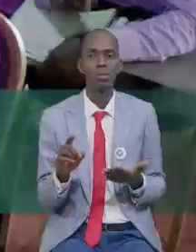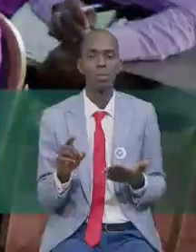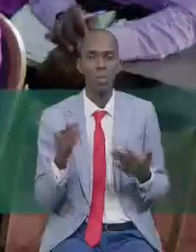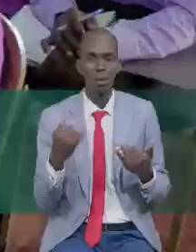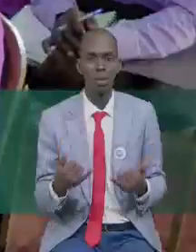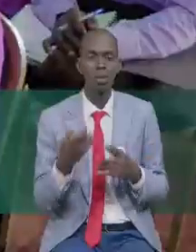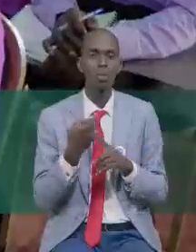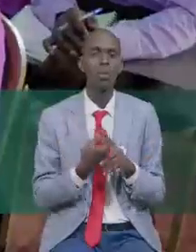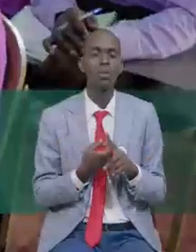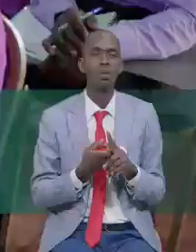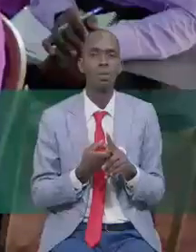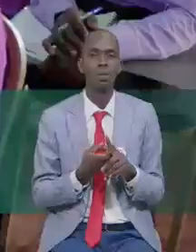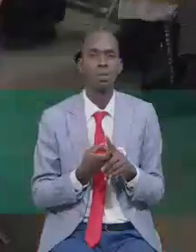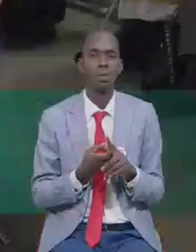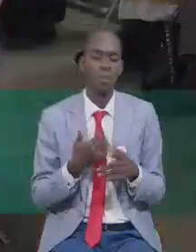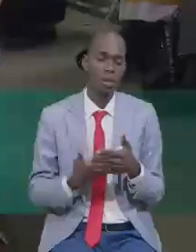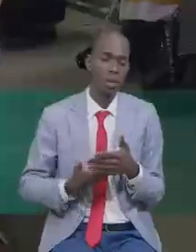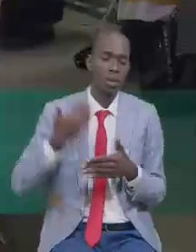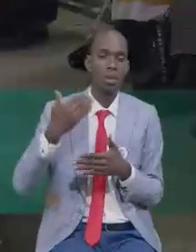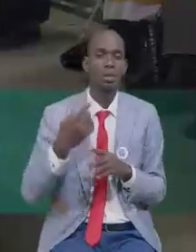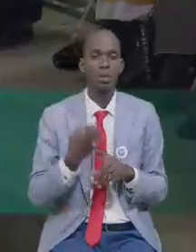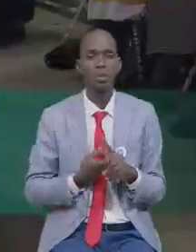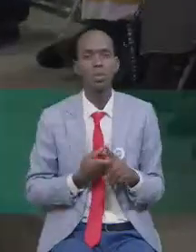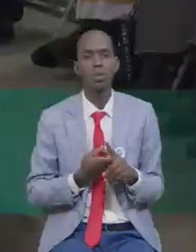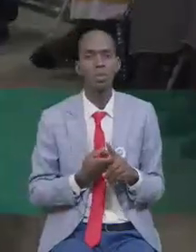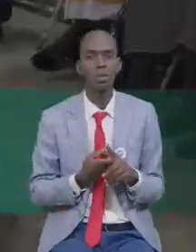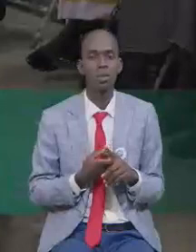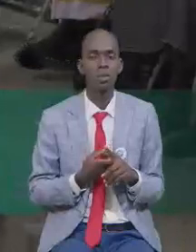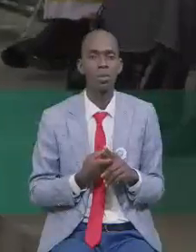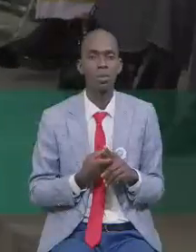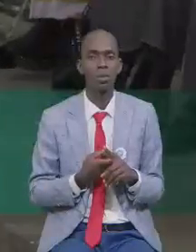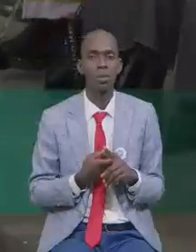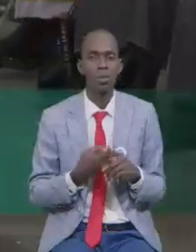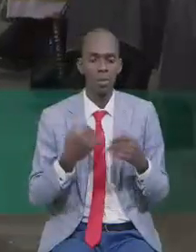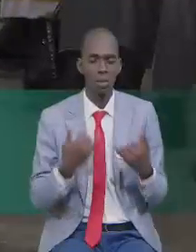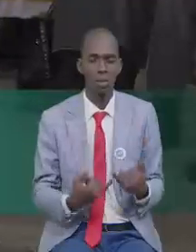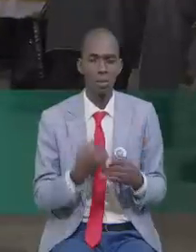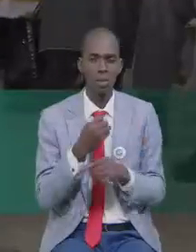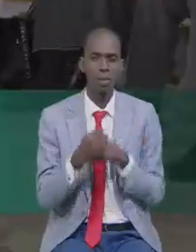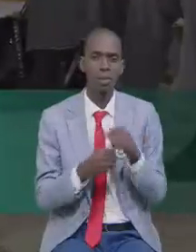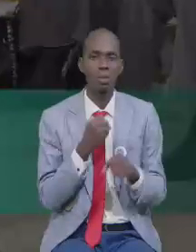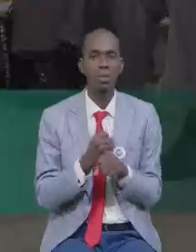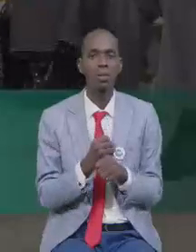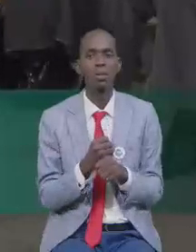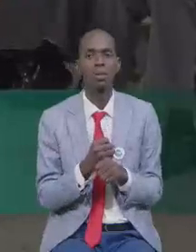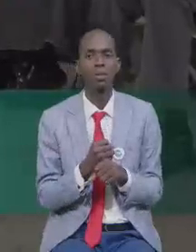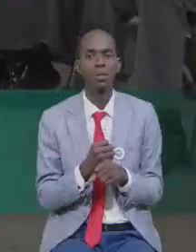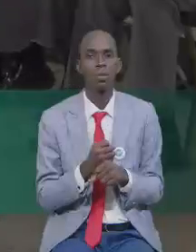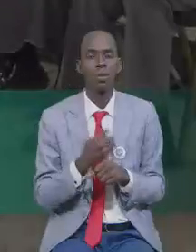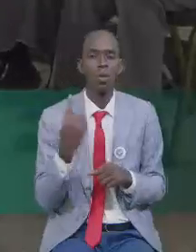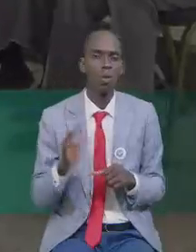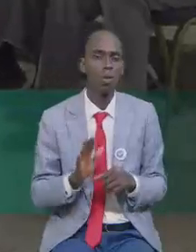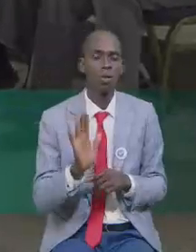month, next month, this year, the rest of your life